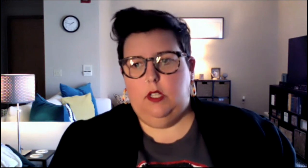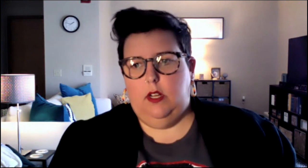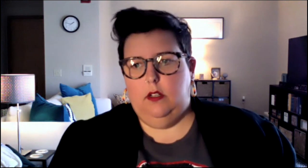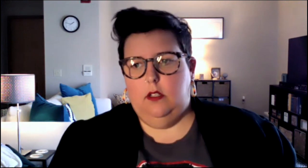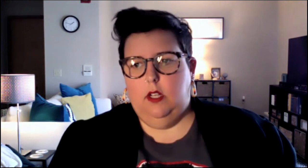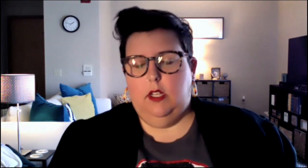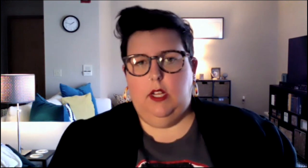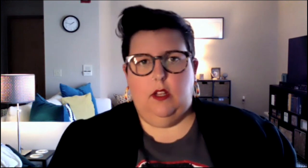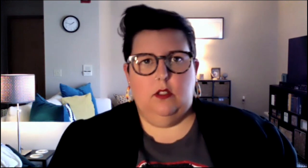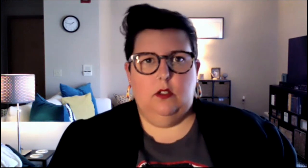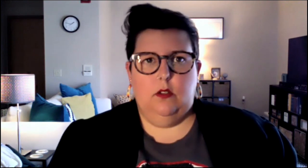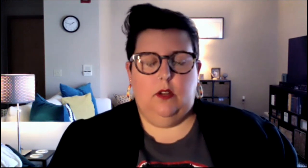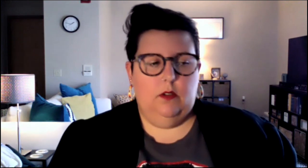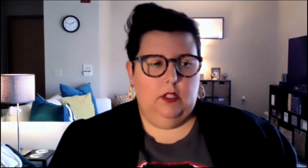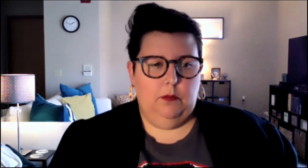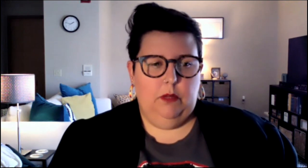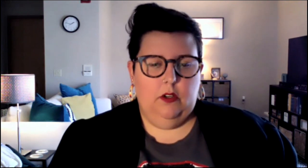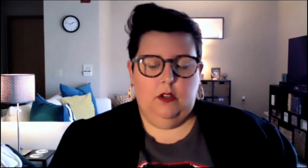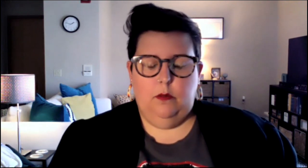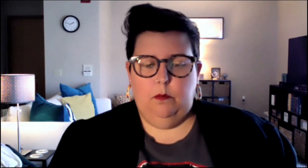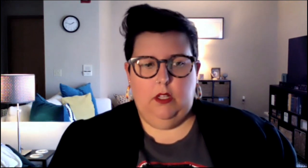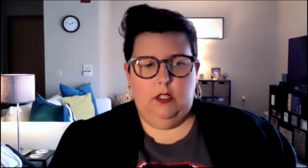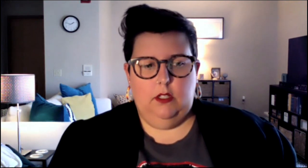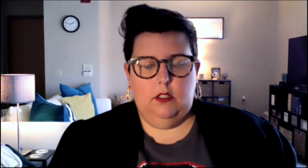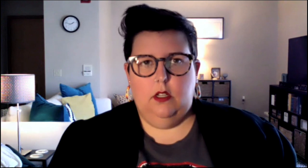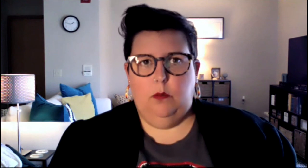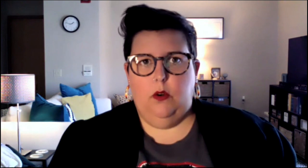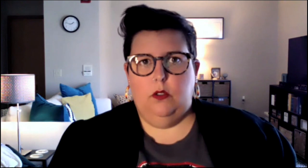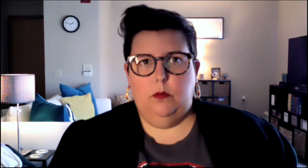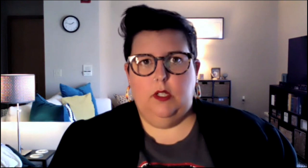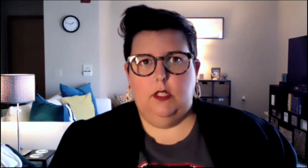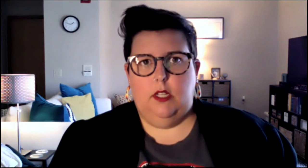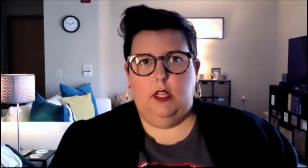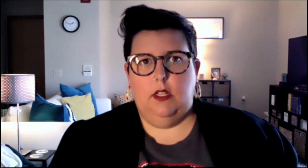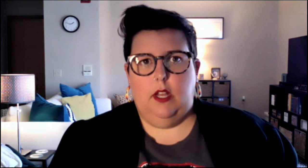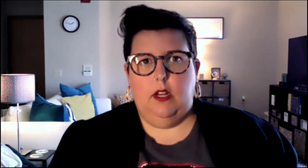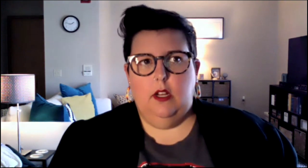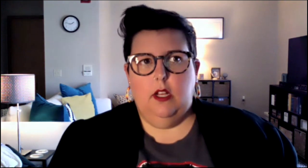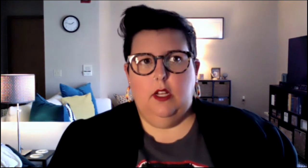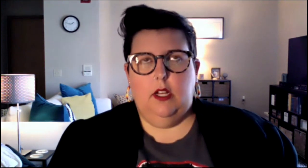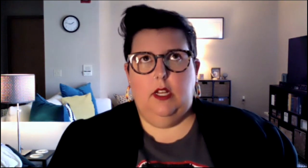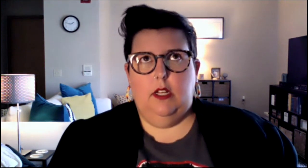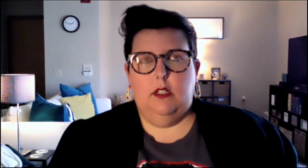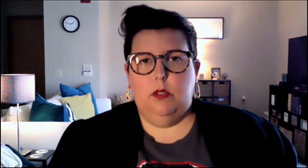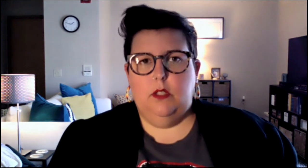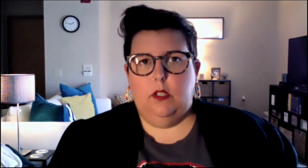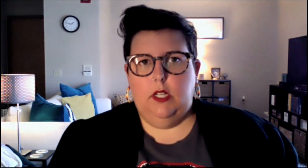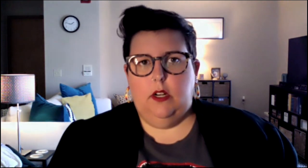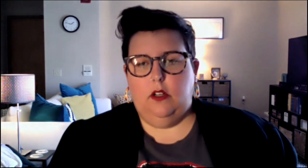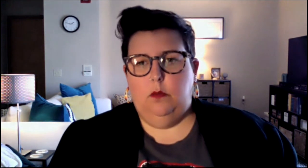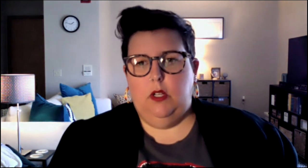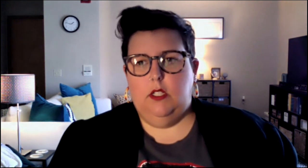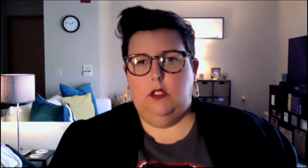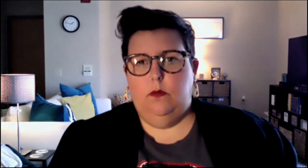important. And yeah, so I definitely mirror Melanie's approach, because I think that in specifically